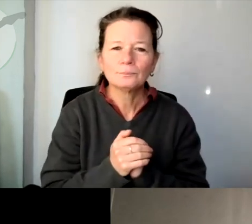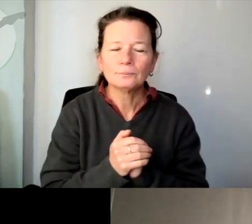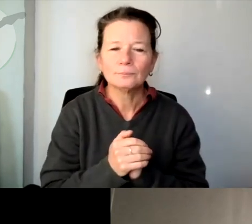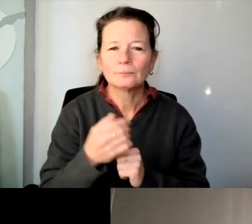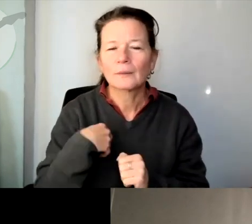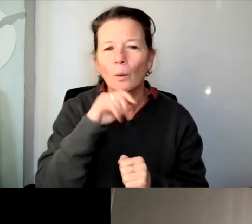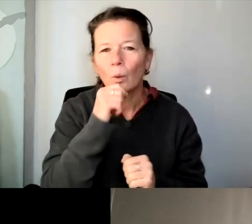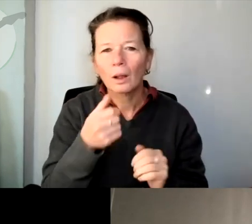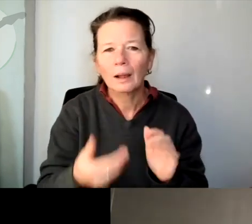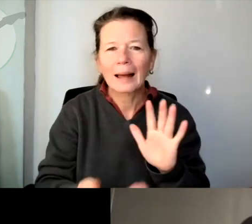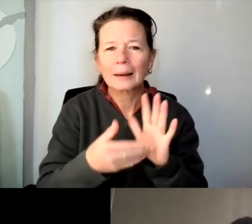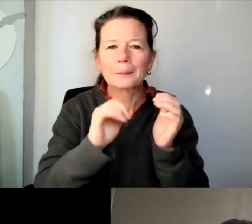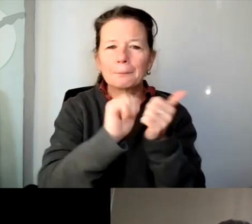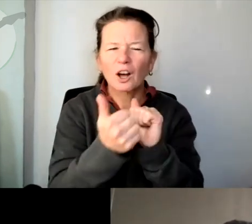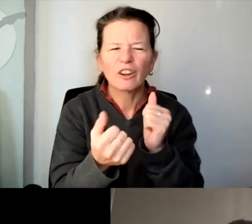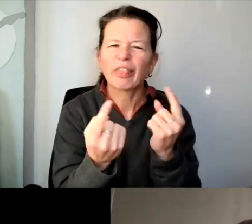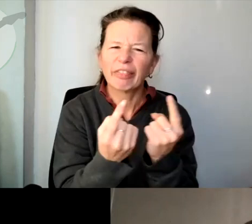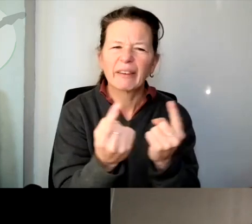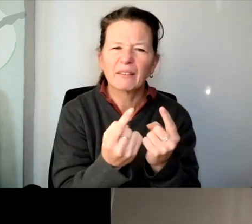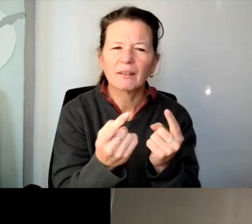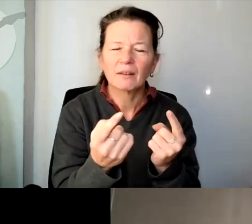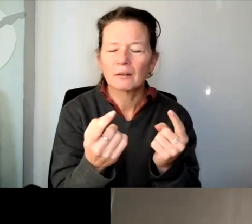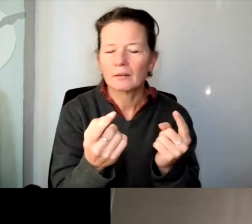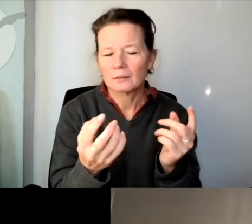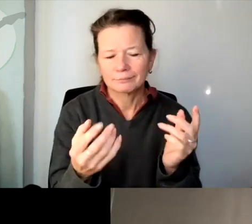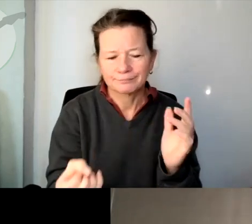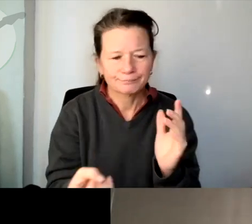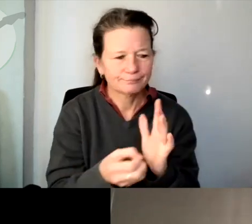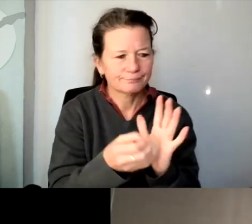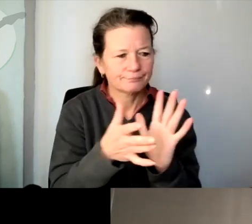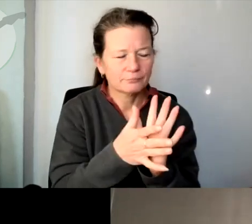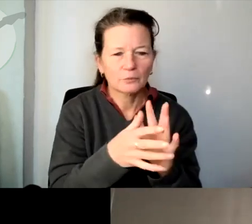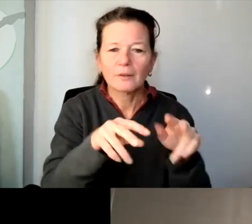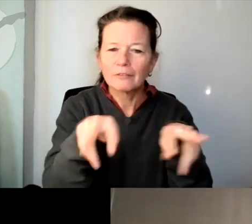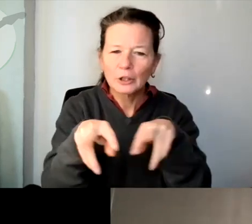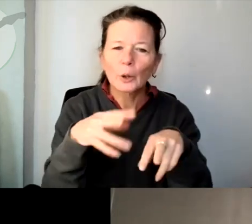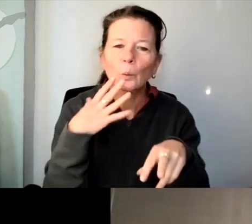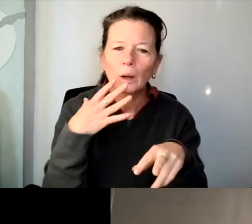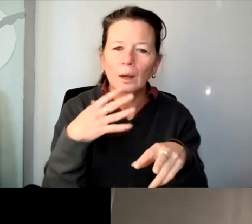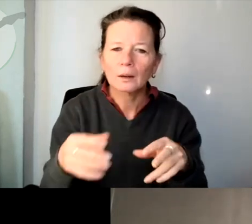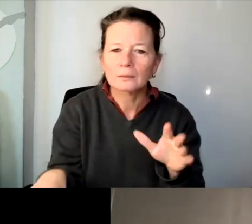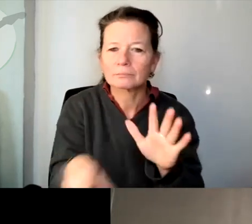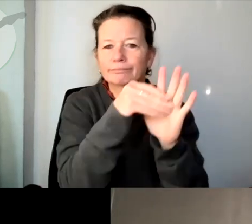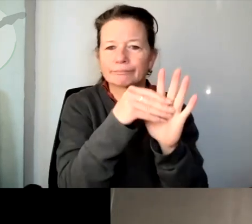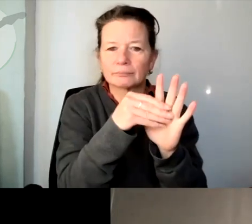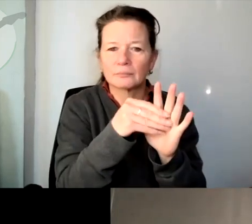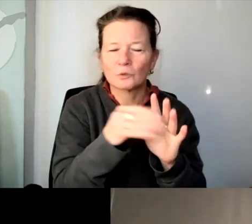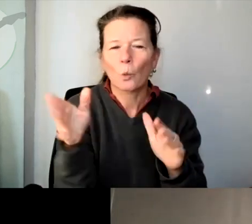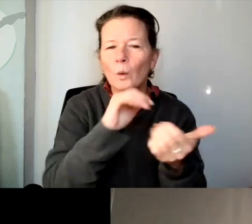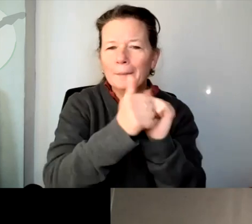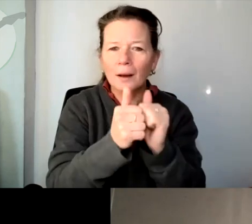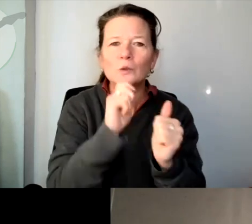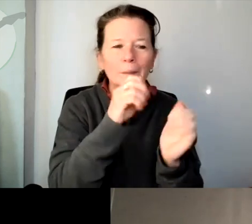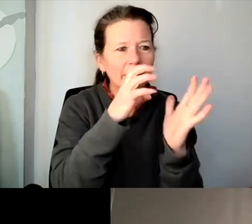I'll put a partners thing up on the video once it's gone up. So they'll all be there. So don't worry